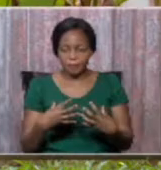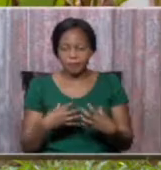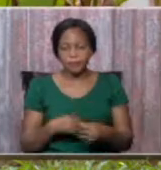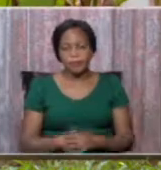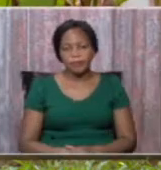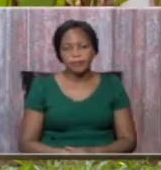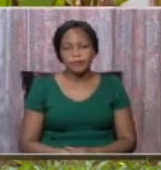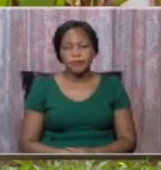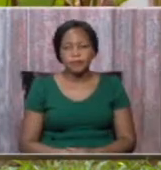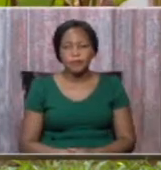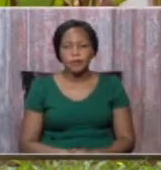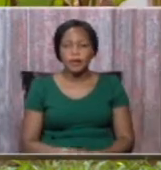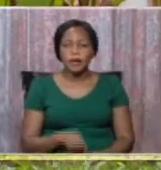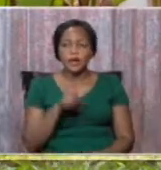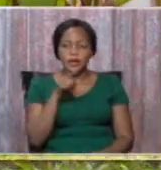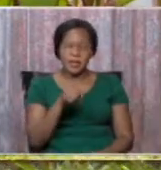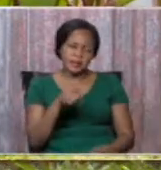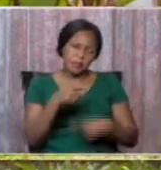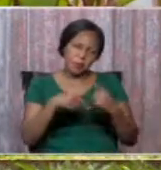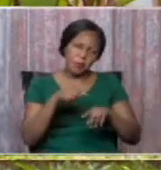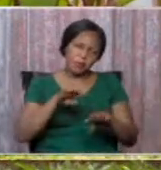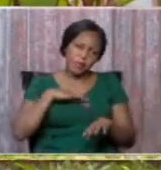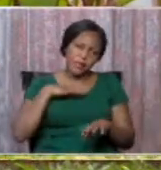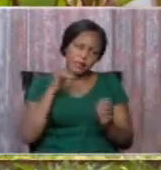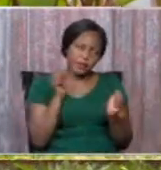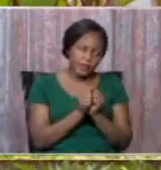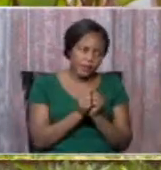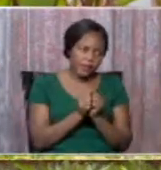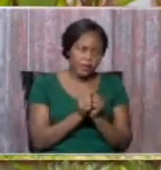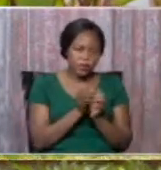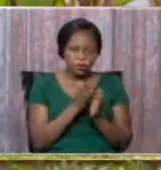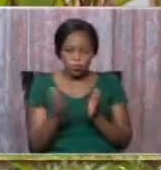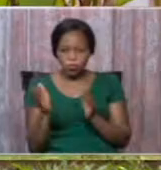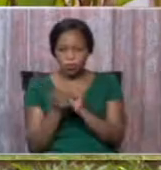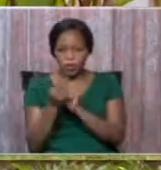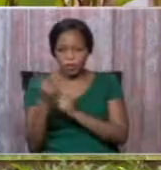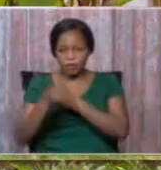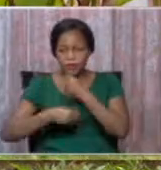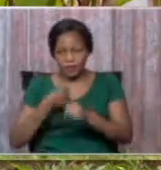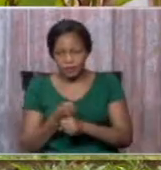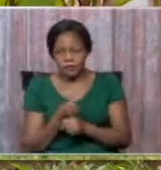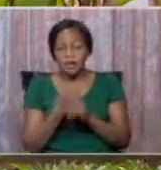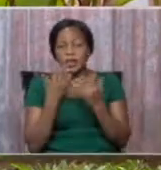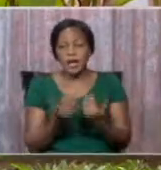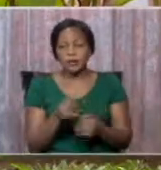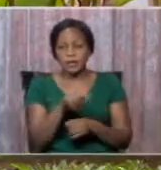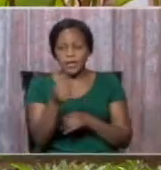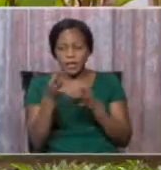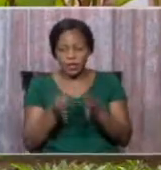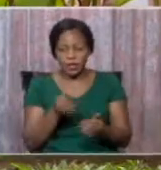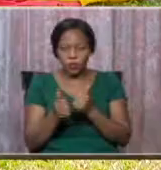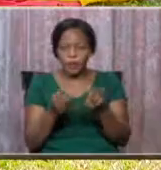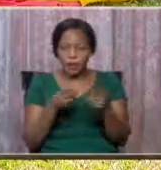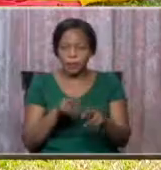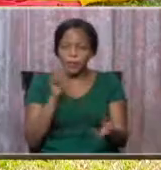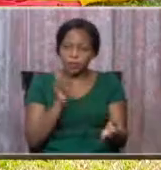spurt. And because girls tend to grow faster than boys, girls will be much taller.